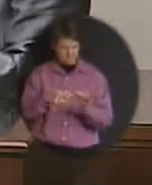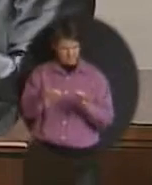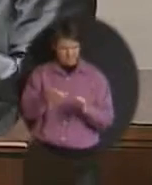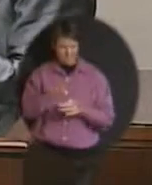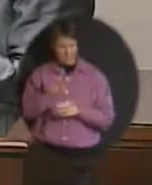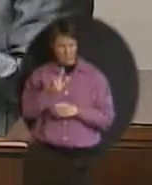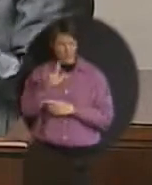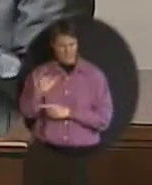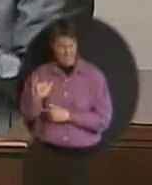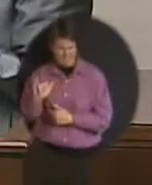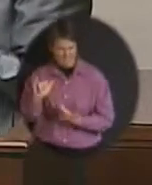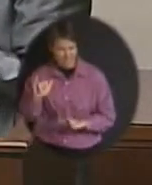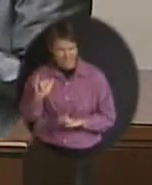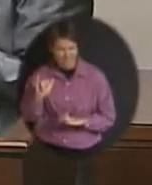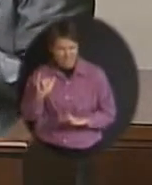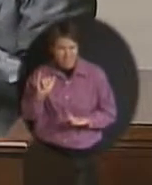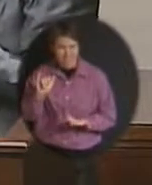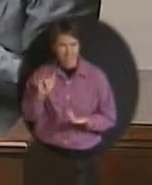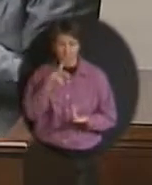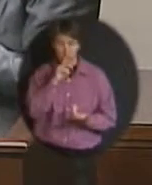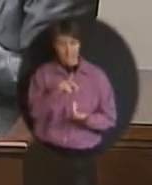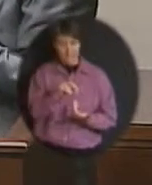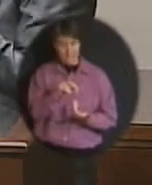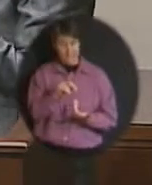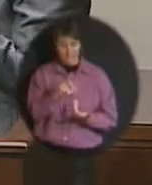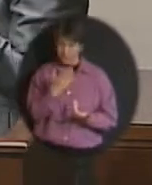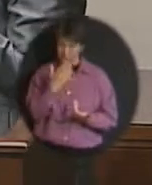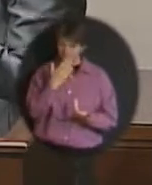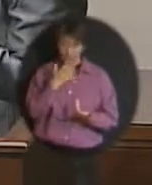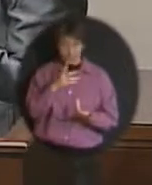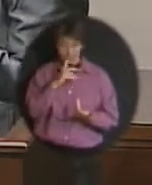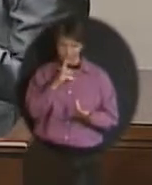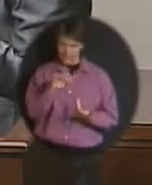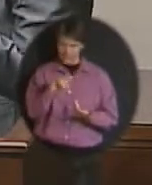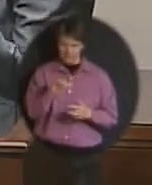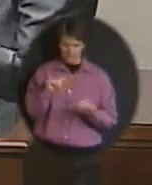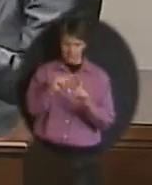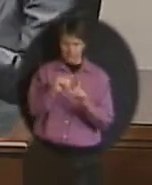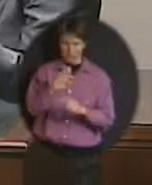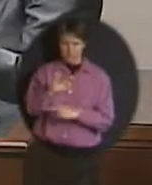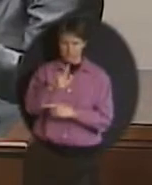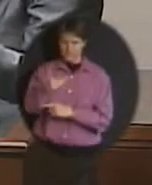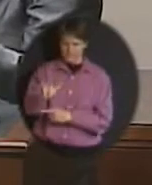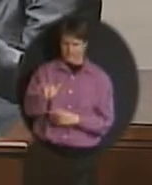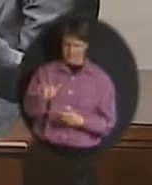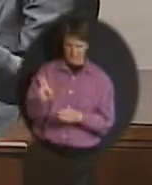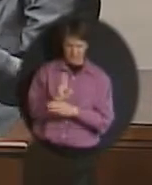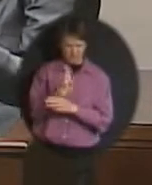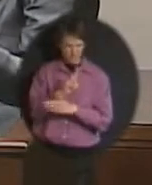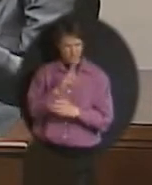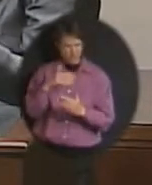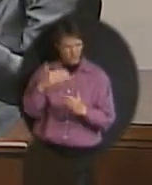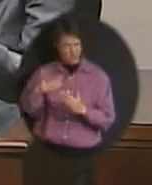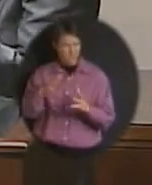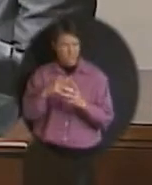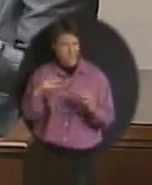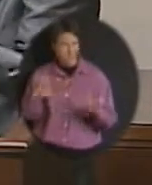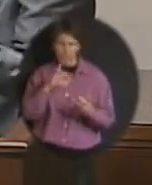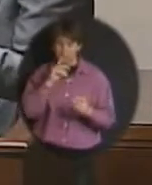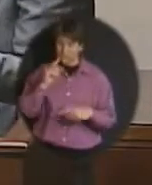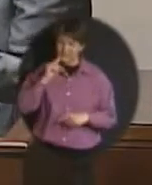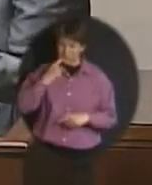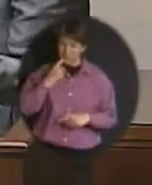kind of our approach right now, because it's a very legitimate issue. It's a hot button word, and it's being used a lot. And I think we have to take it very seriously,